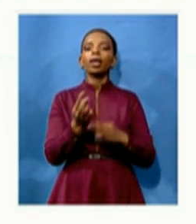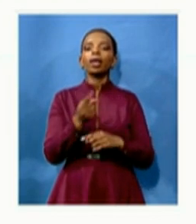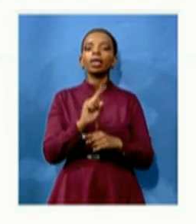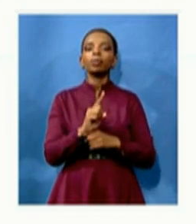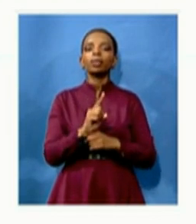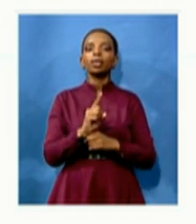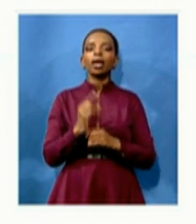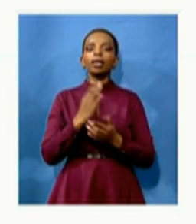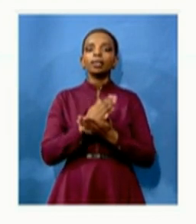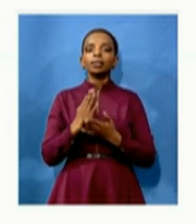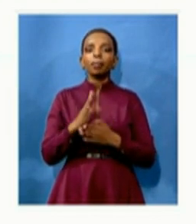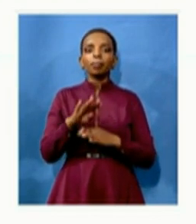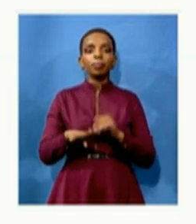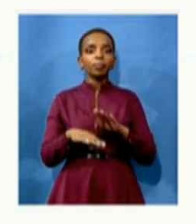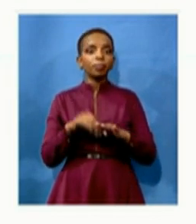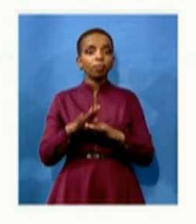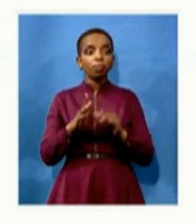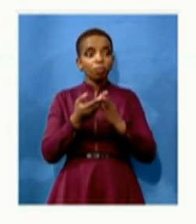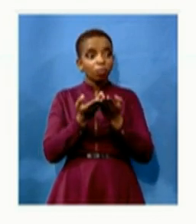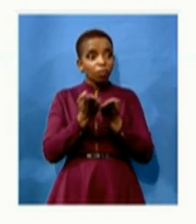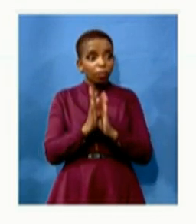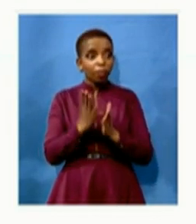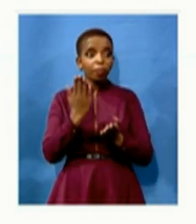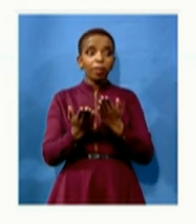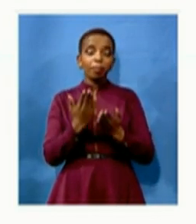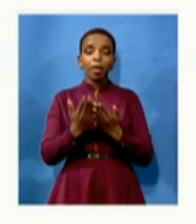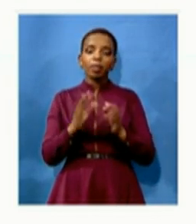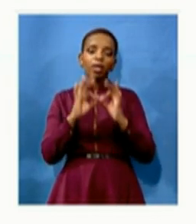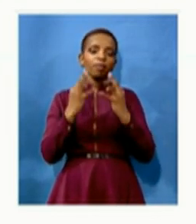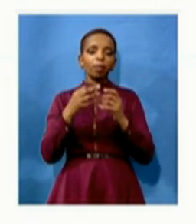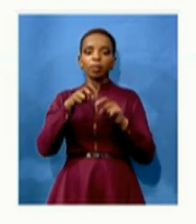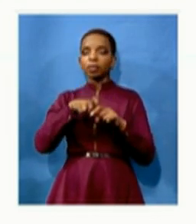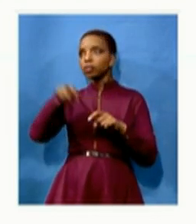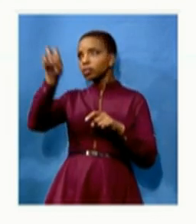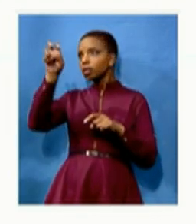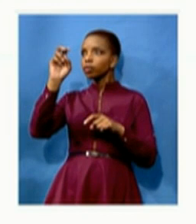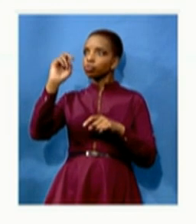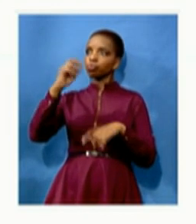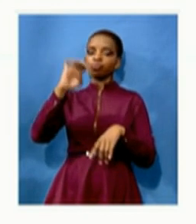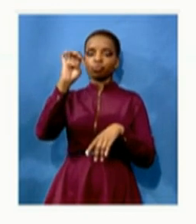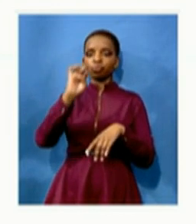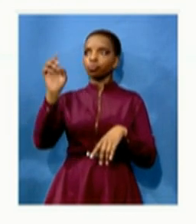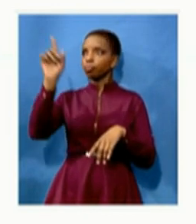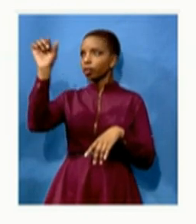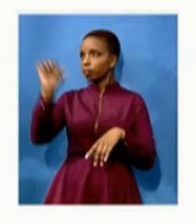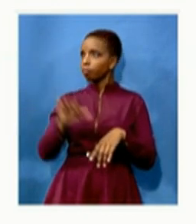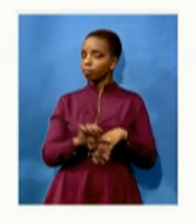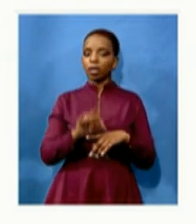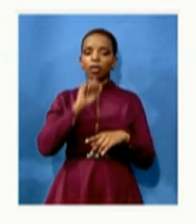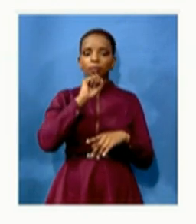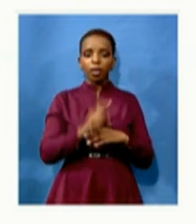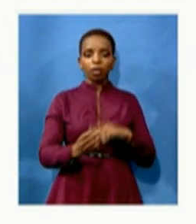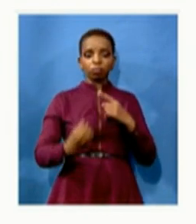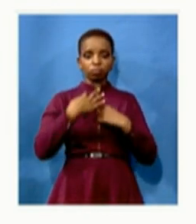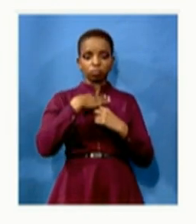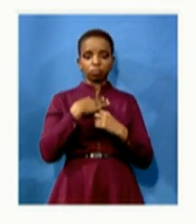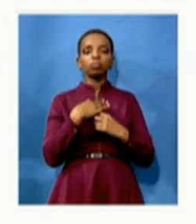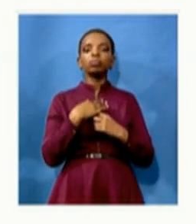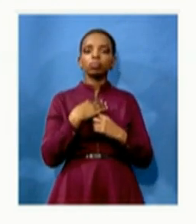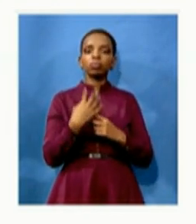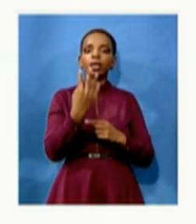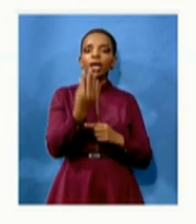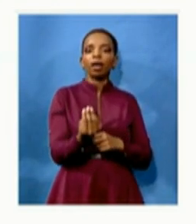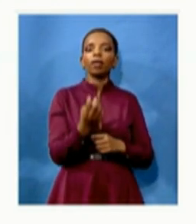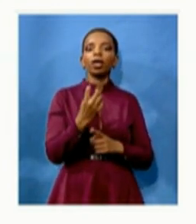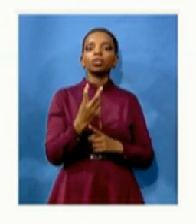traveling to Europe and return back to Cape Town. So this one agent becomes infected, and the two that are closest to him are susceptible. Now,